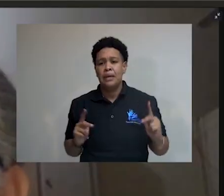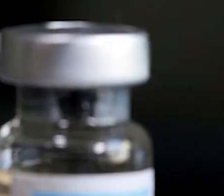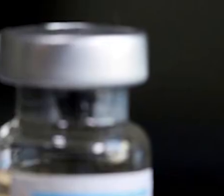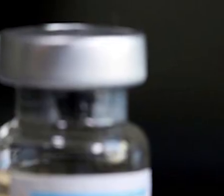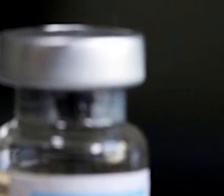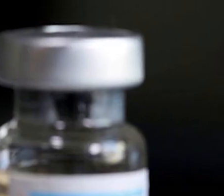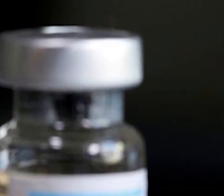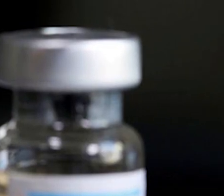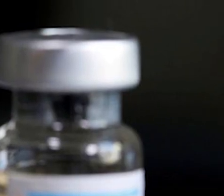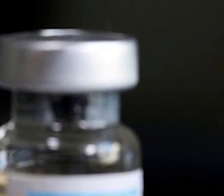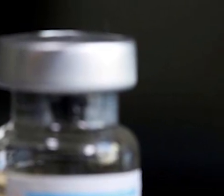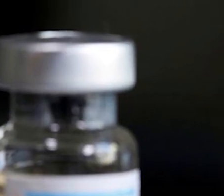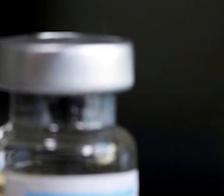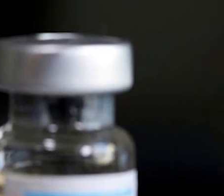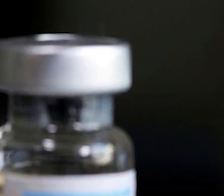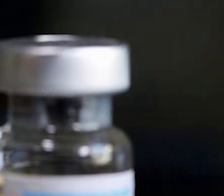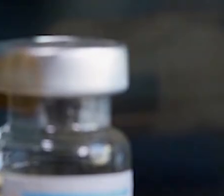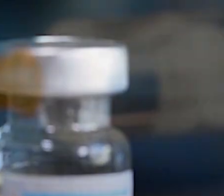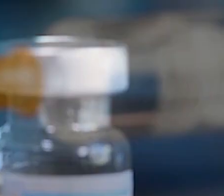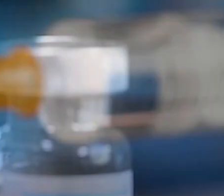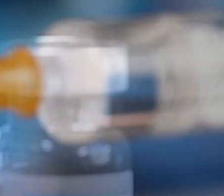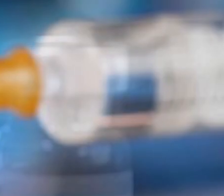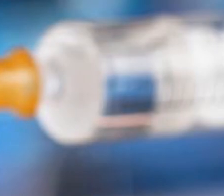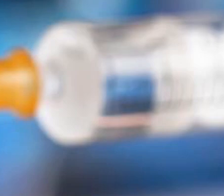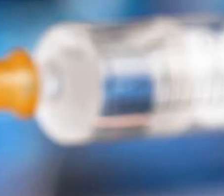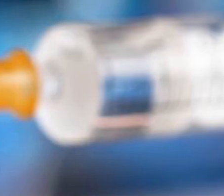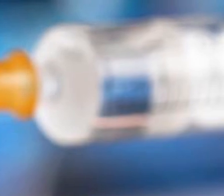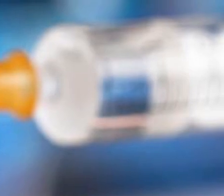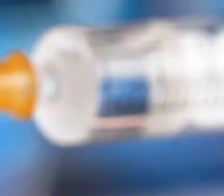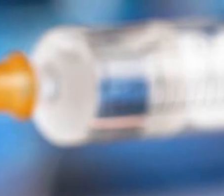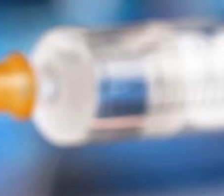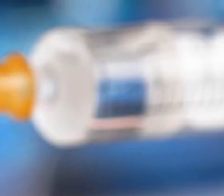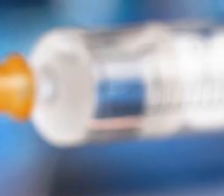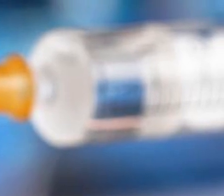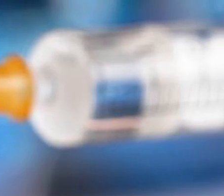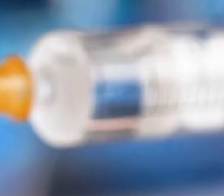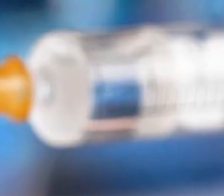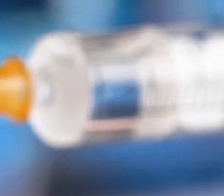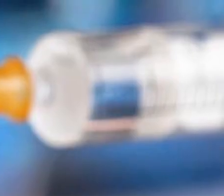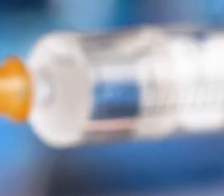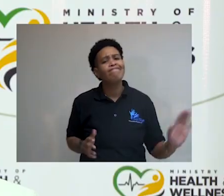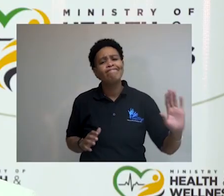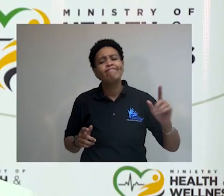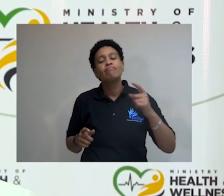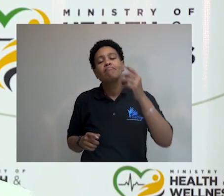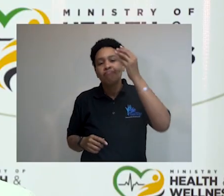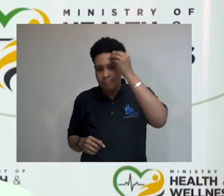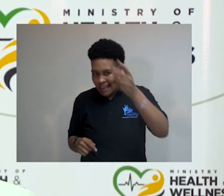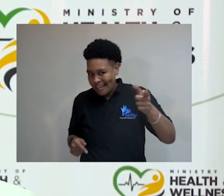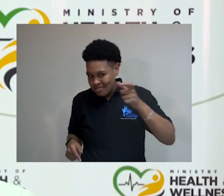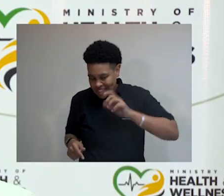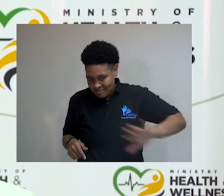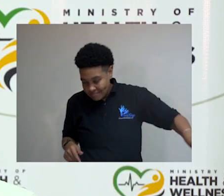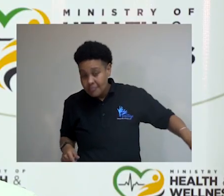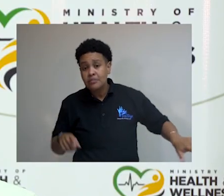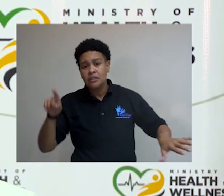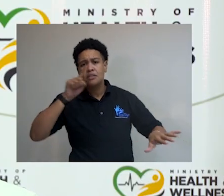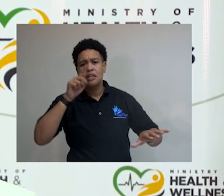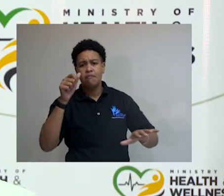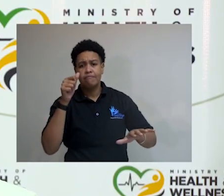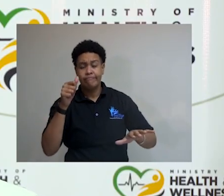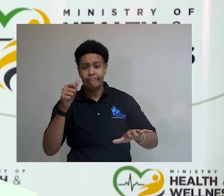people. These are very safe vaccines, and we don't anticipate any adverse reaction. The drug